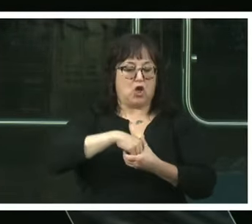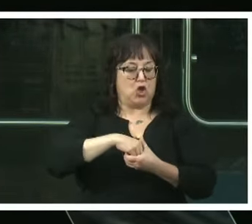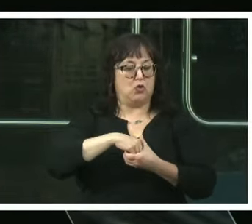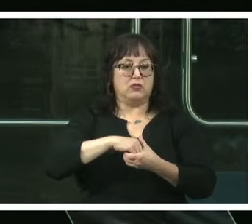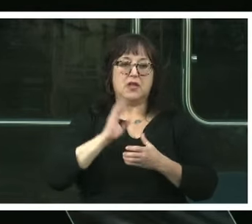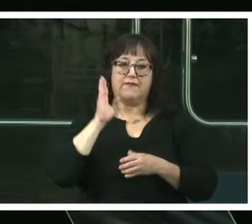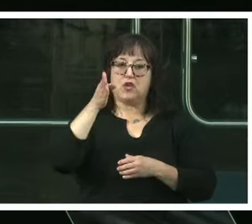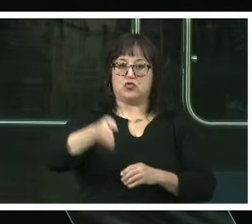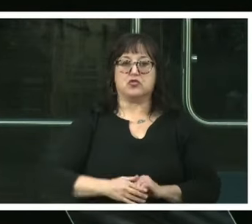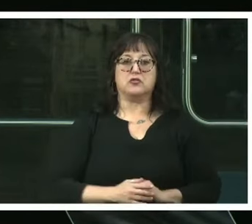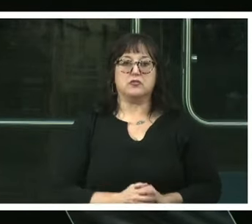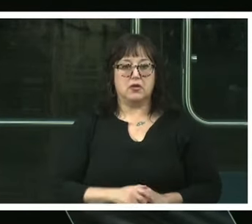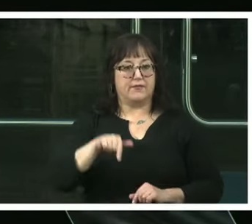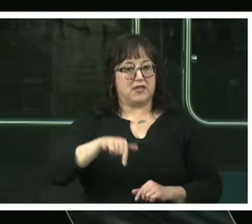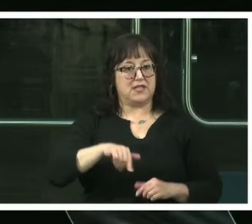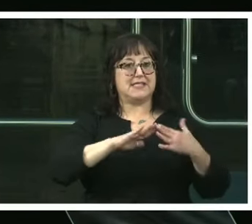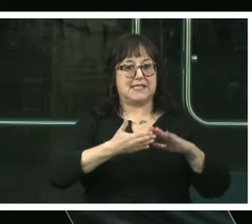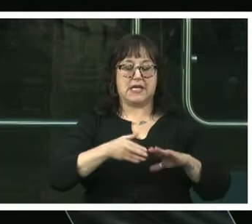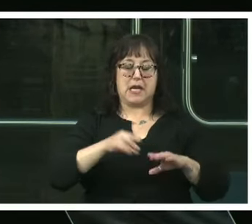of this city.